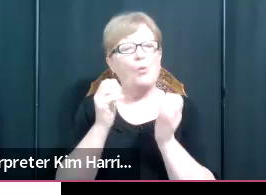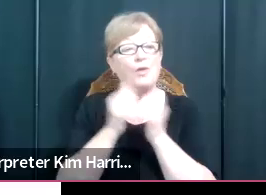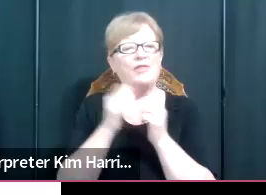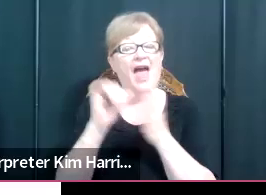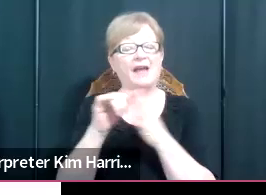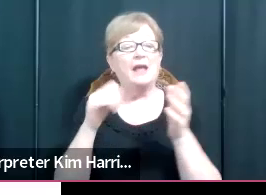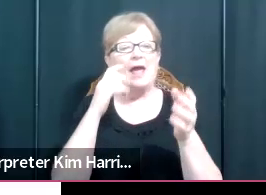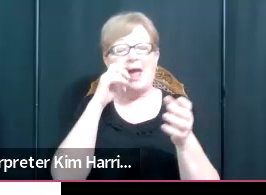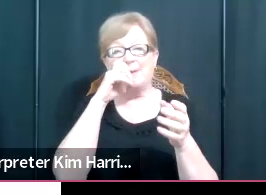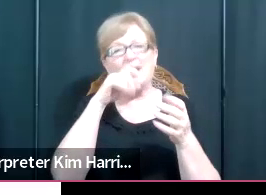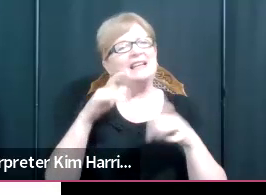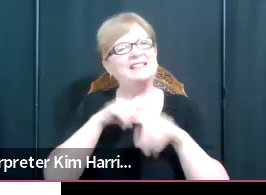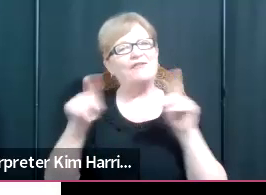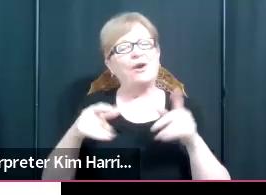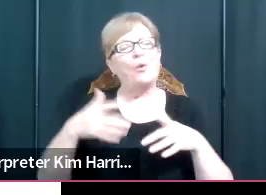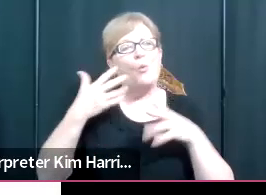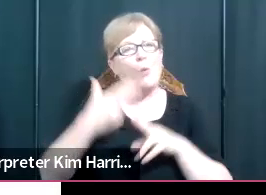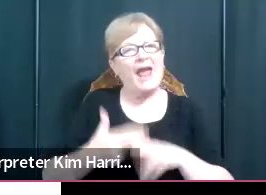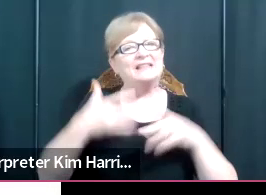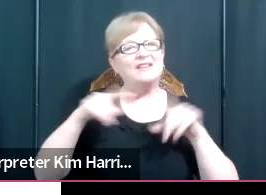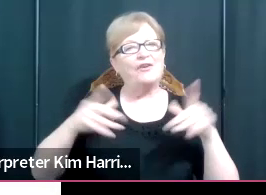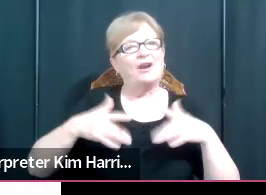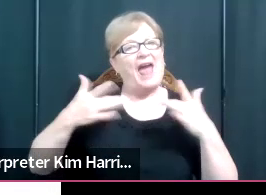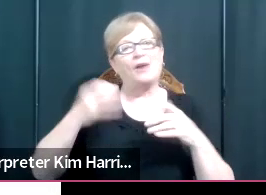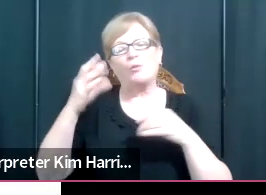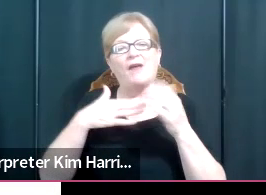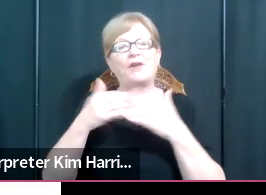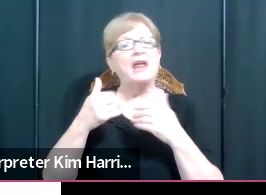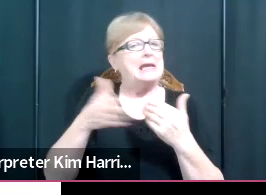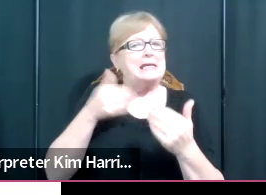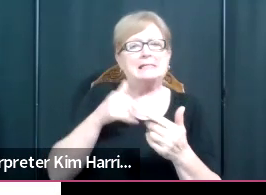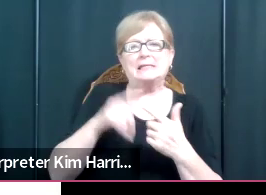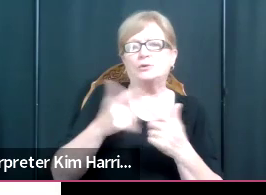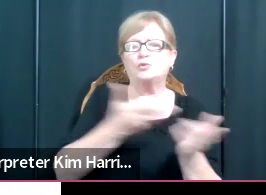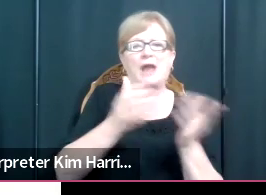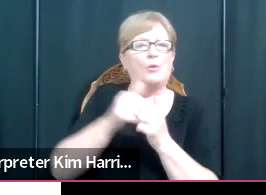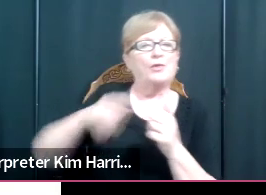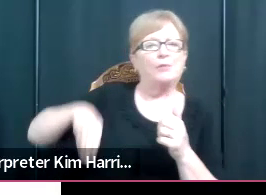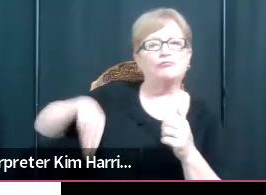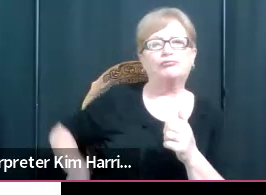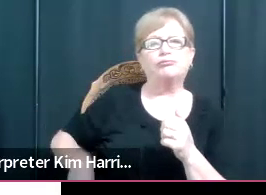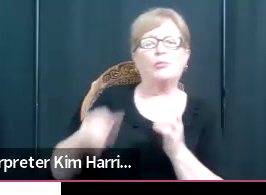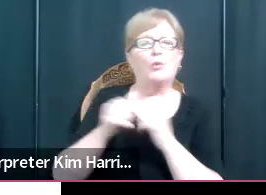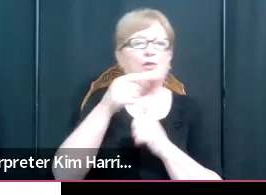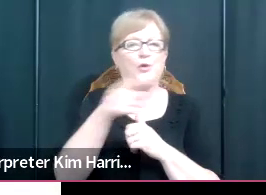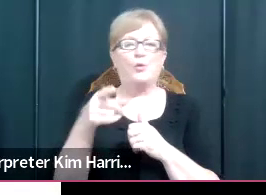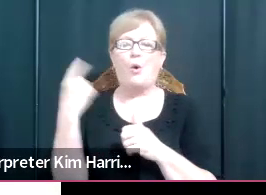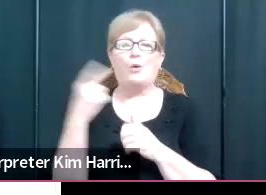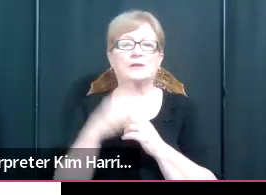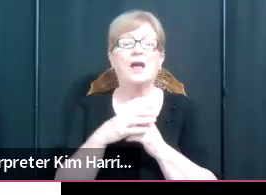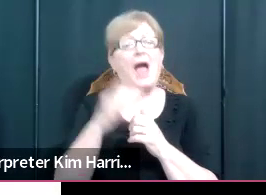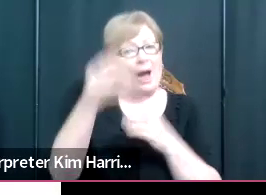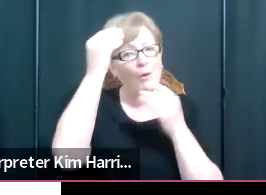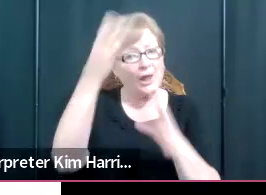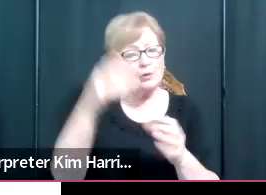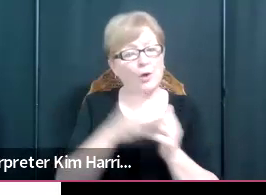are really nice because they're easy to slip in a pocket, like a jeans pocket or a backpack pocket, and kind of take on the go with you. I will tell you,